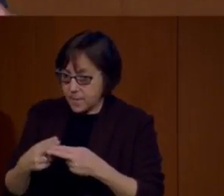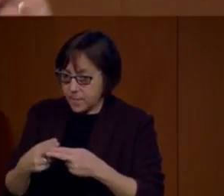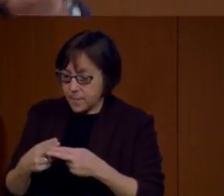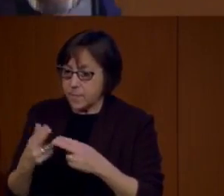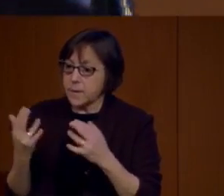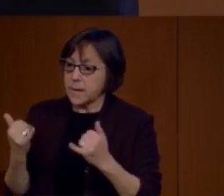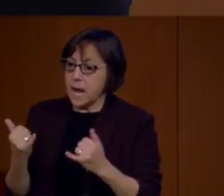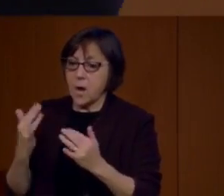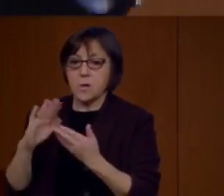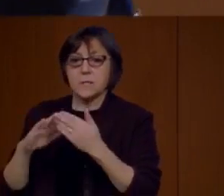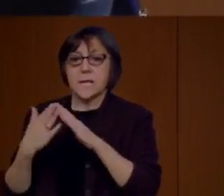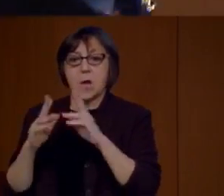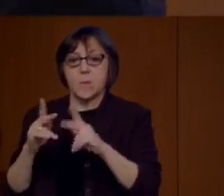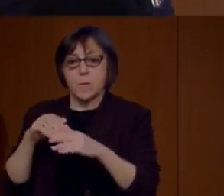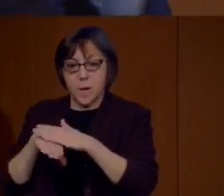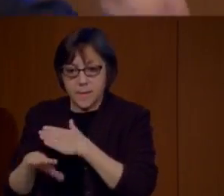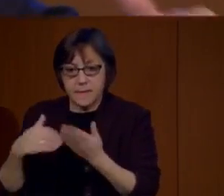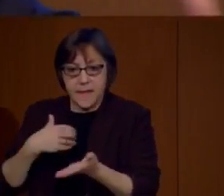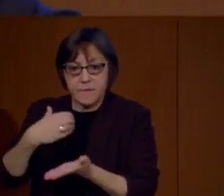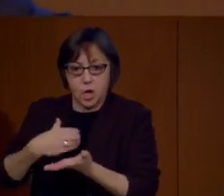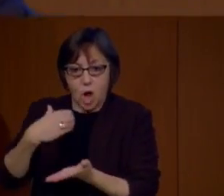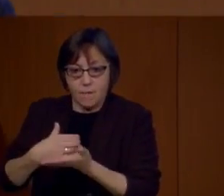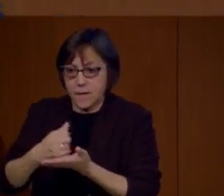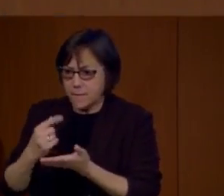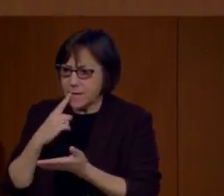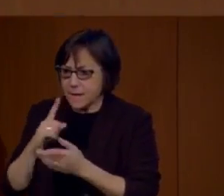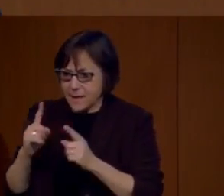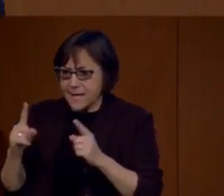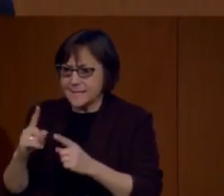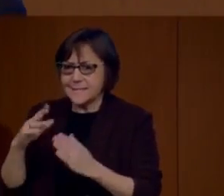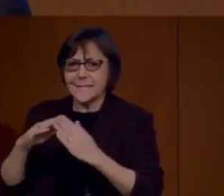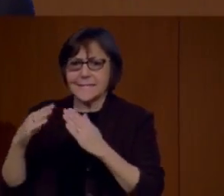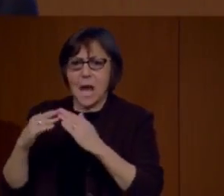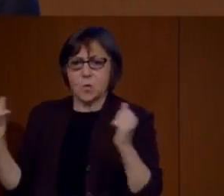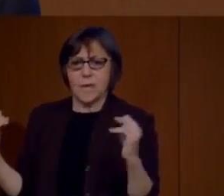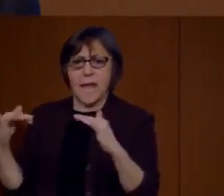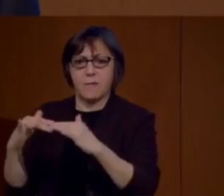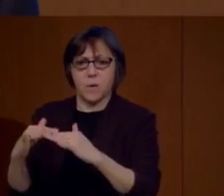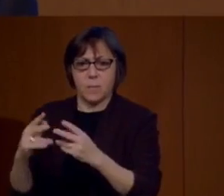Now the town, people come, they got their coffee cups there. It's become the town gathering place.